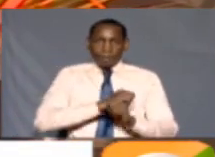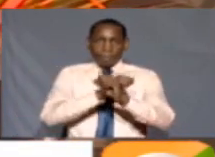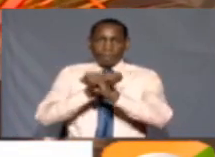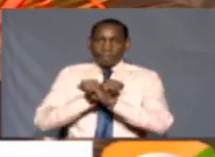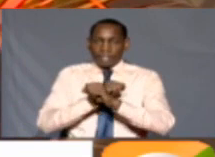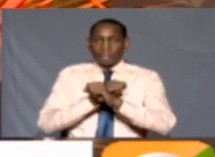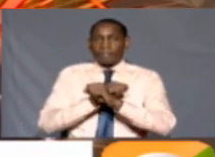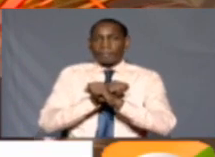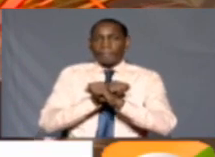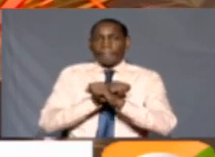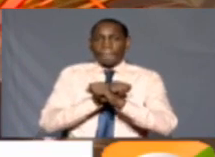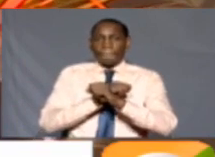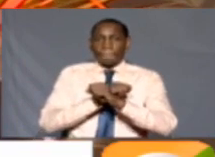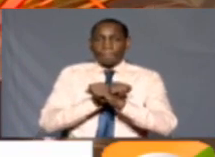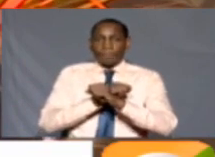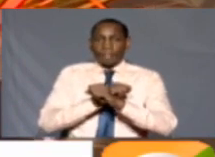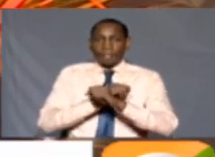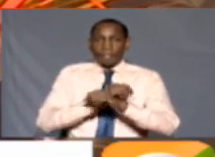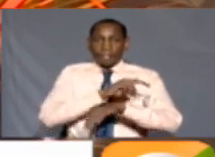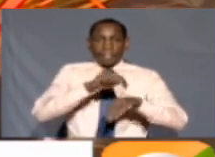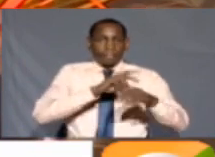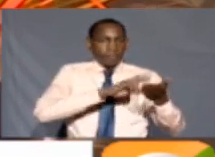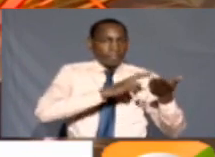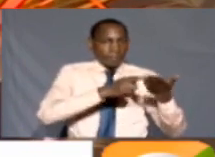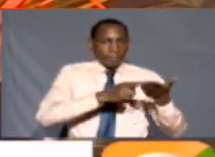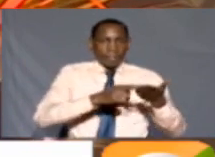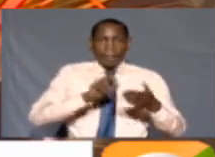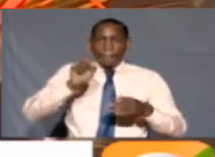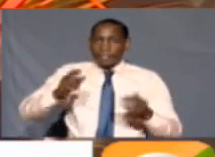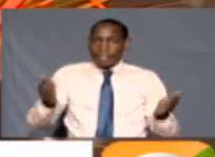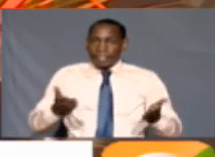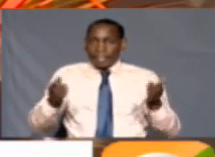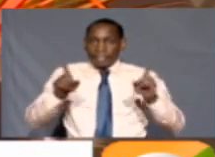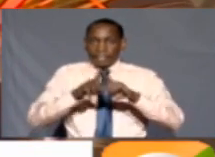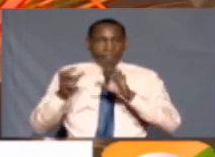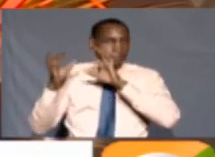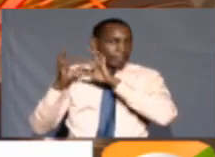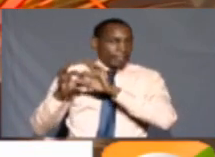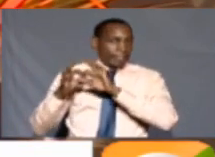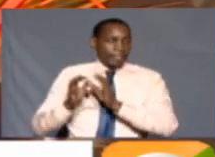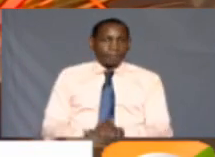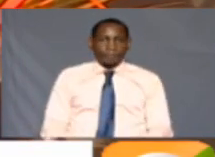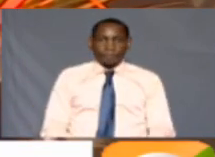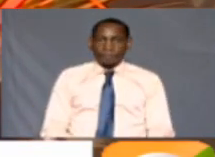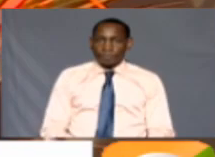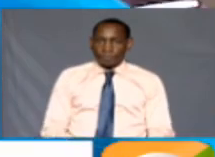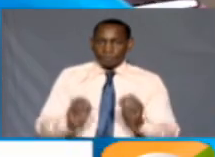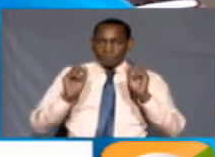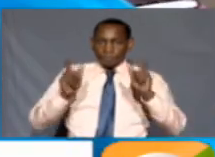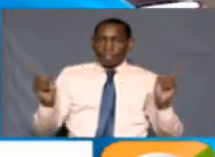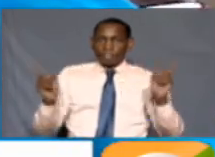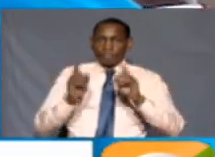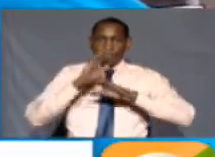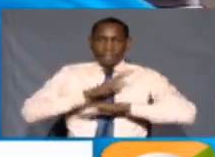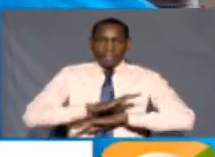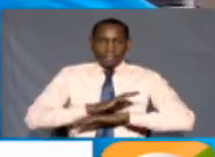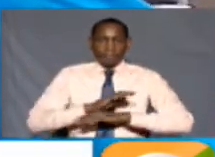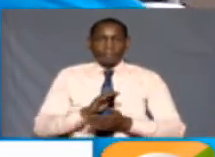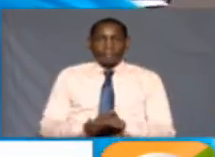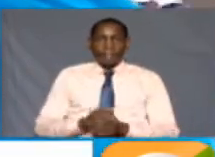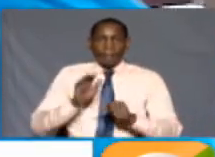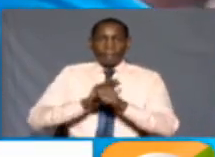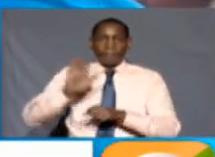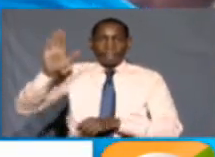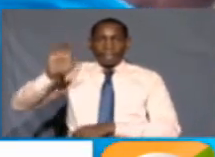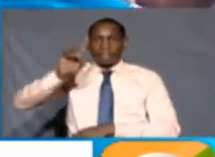this nation's resources. So I think this is what we need to encourage, okay, culturally. All right, brilliant. We have to take a quick break here. I see a lot of hands here